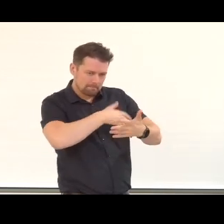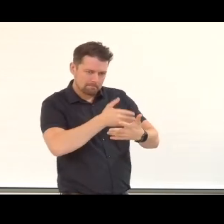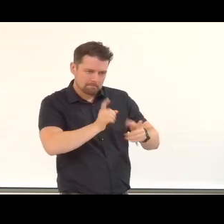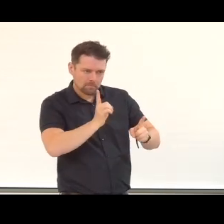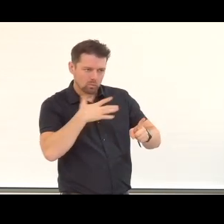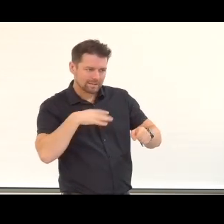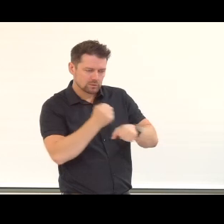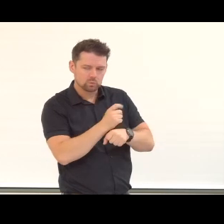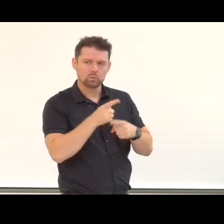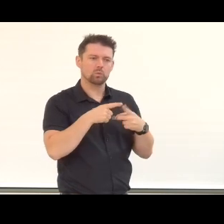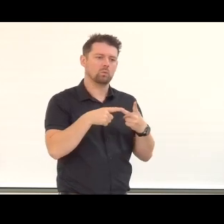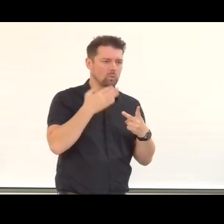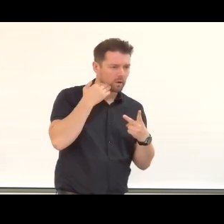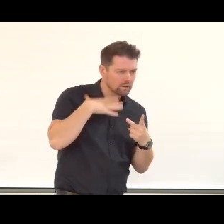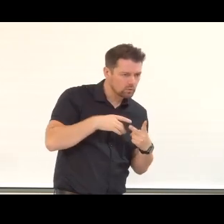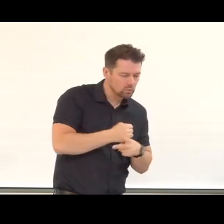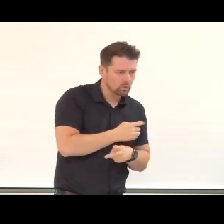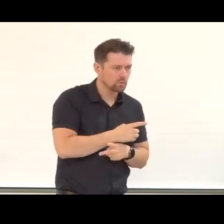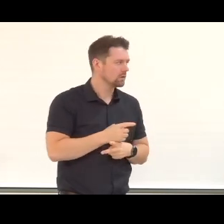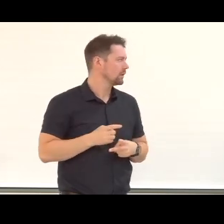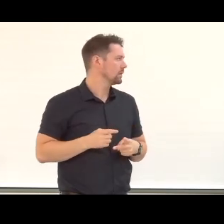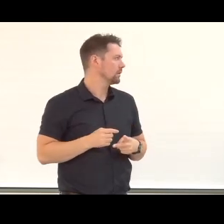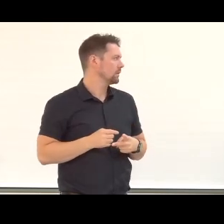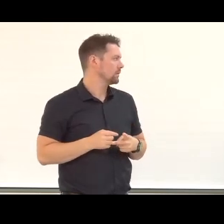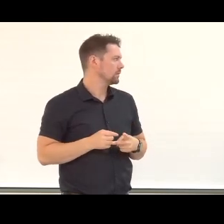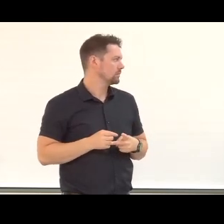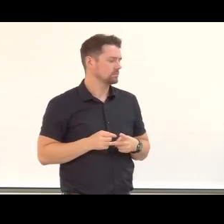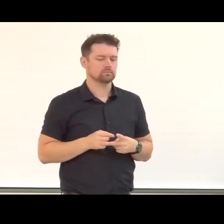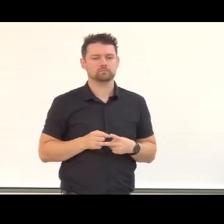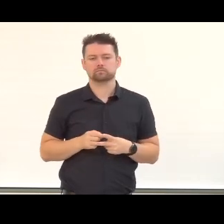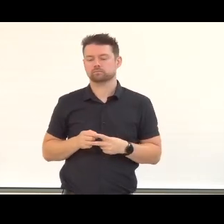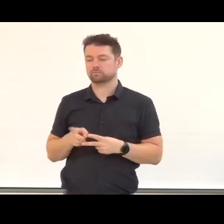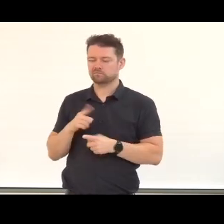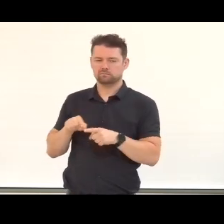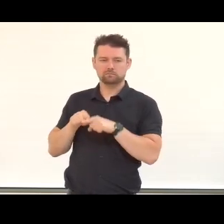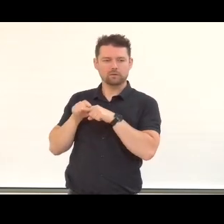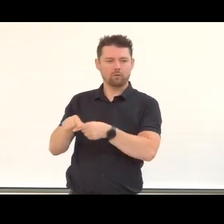need to do and when they need to do it. It's also inspired, of course, what NASA and ESA do.